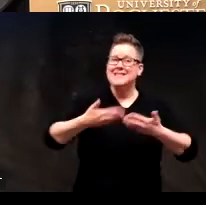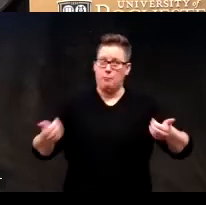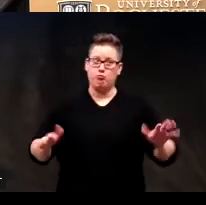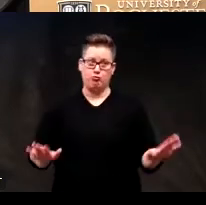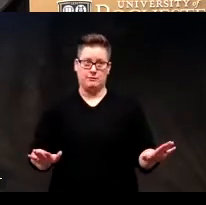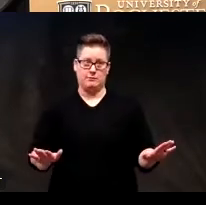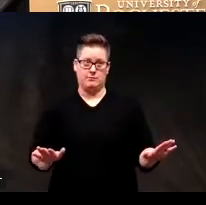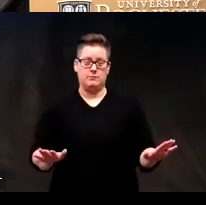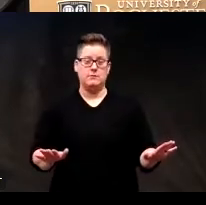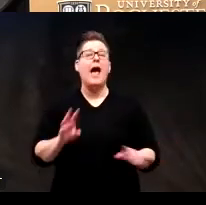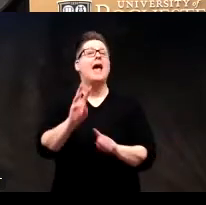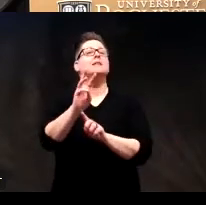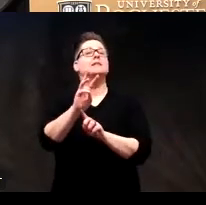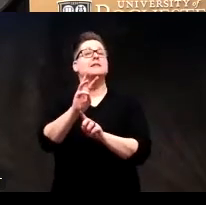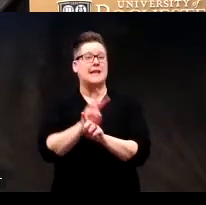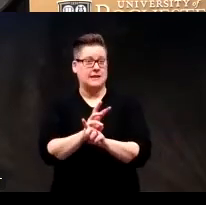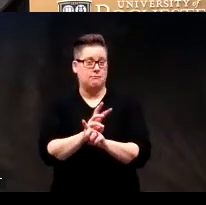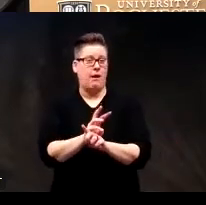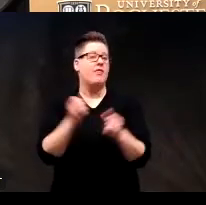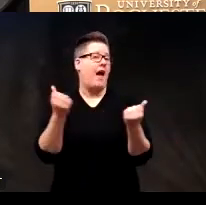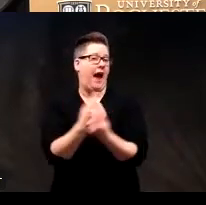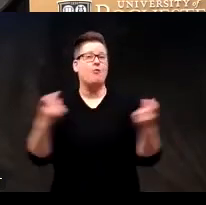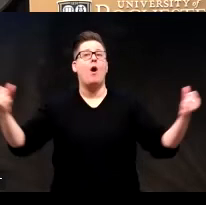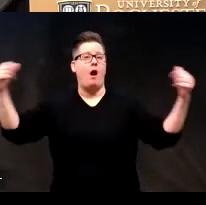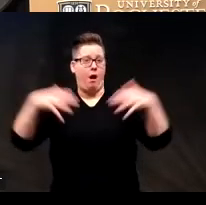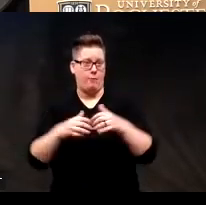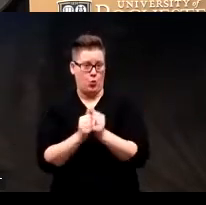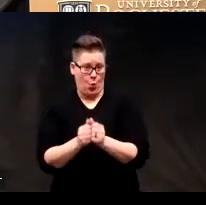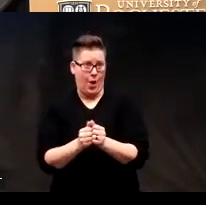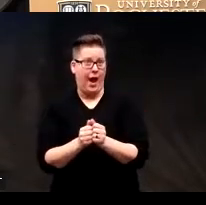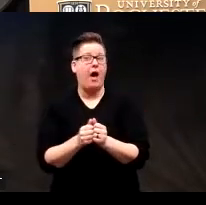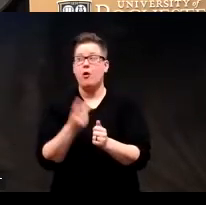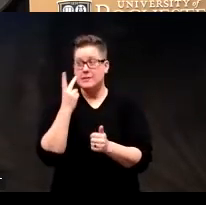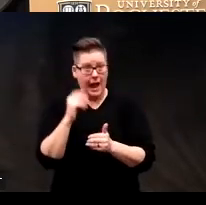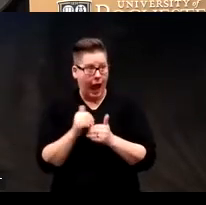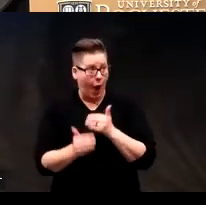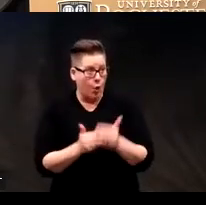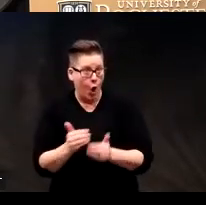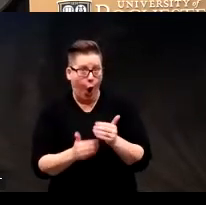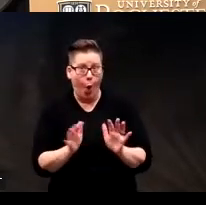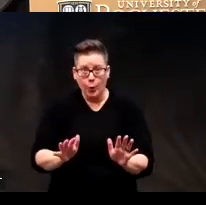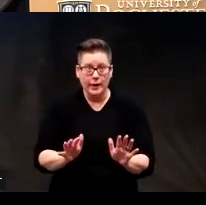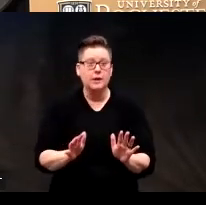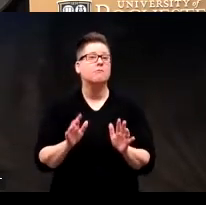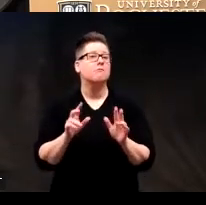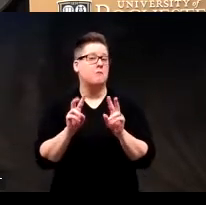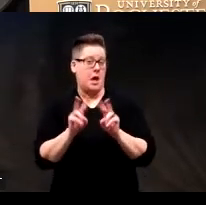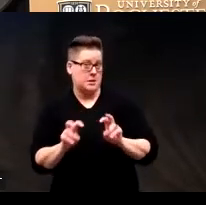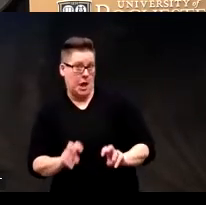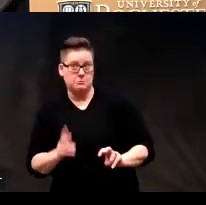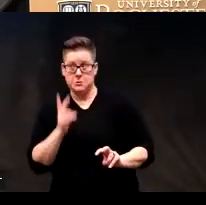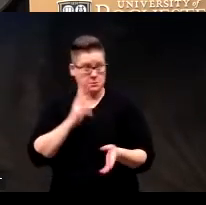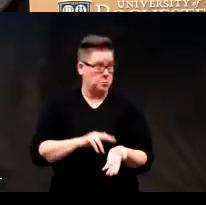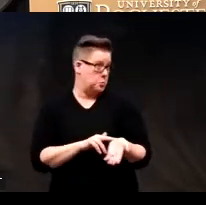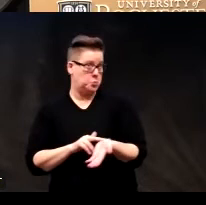separately. At the 6-month mark, everyone comes back together, look at how things are going, do an assessment of where we